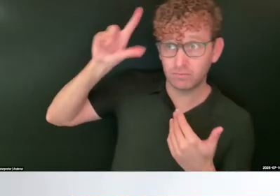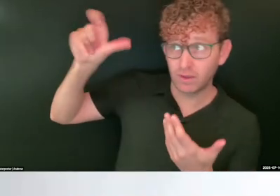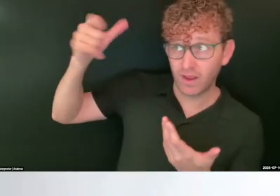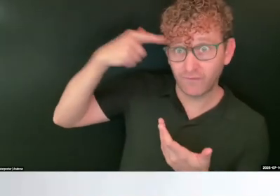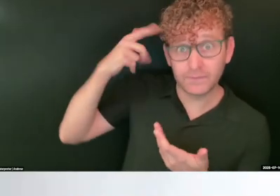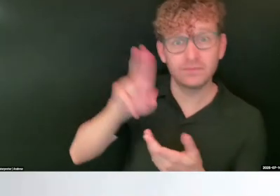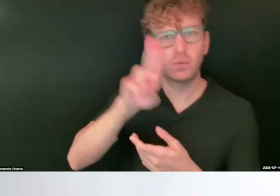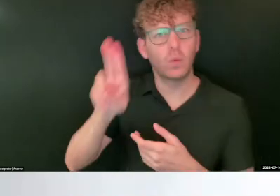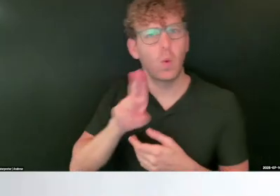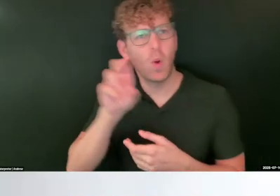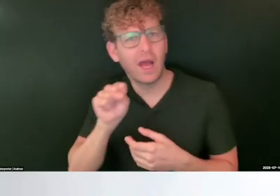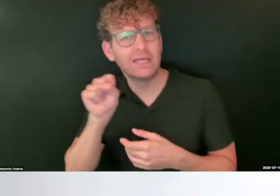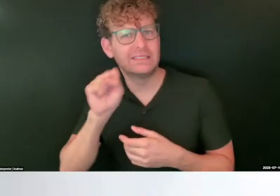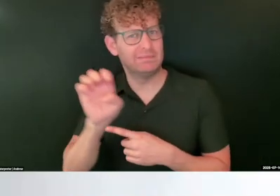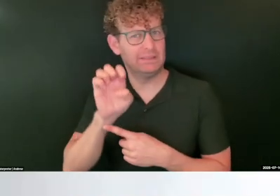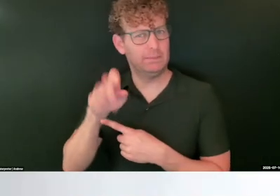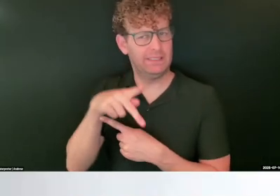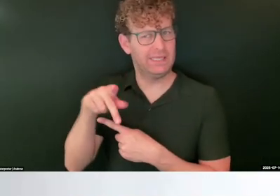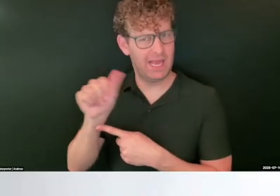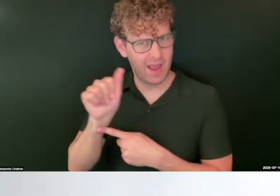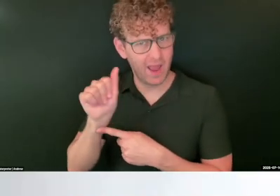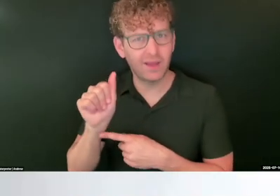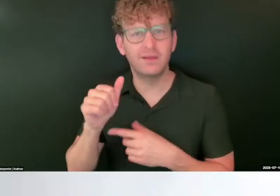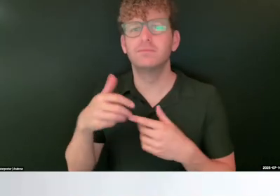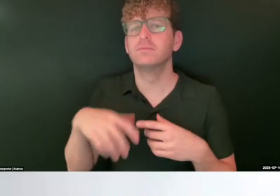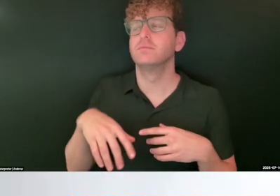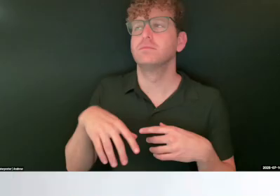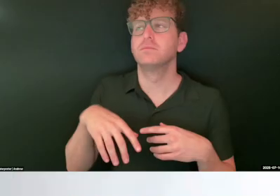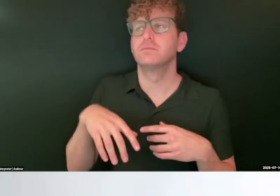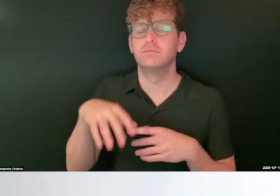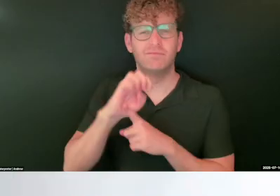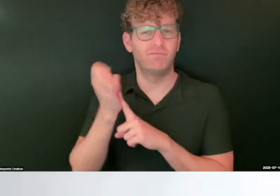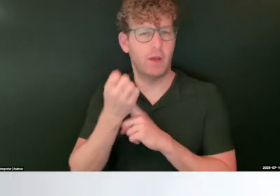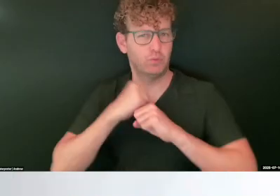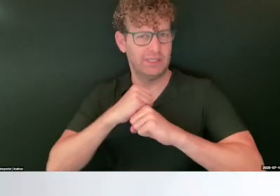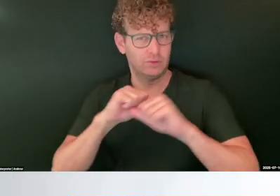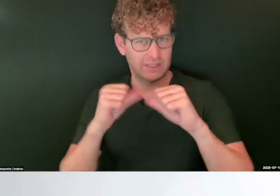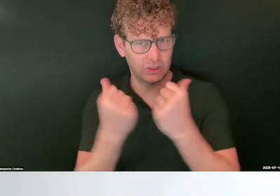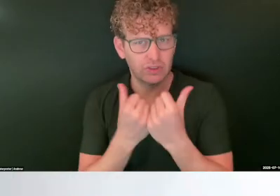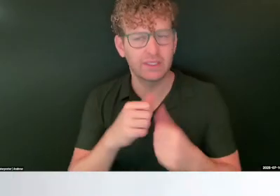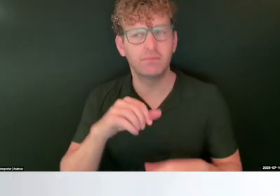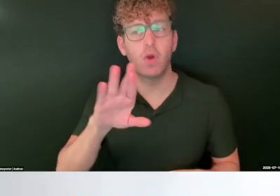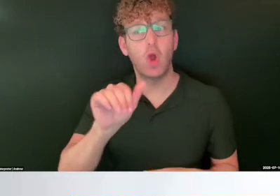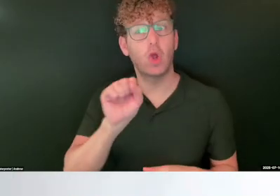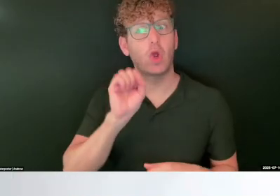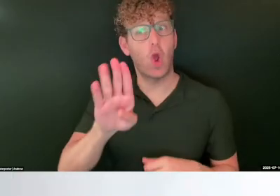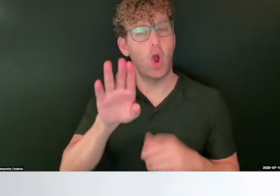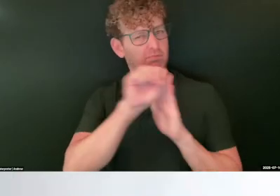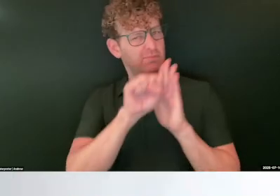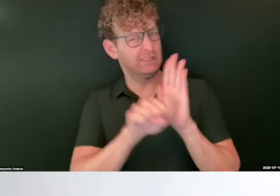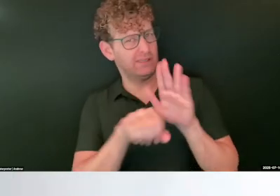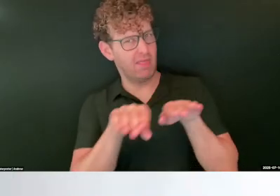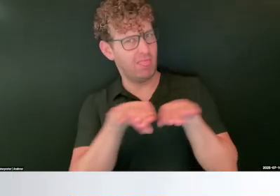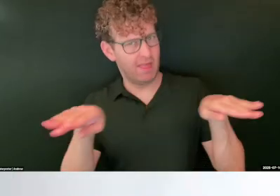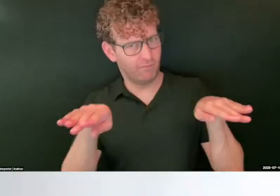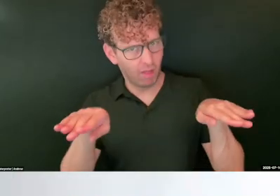federal government through the U.S. Environmental Protection Agency, or U.S. EPA, CARB at the state level, and regional air